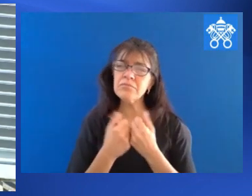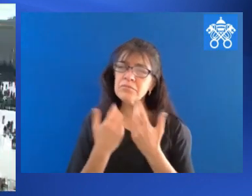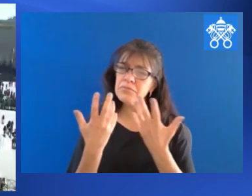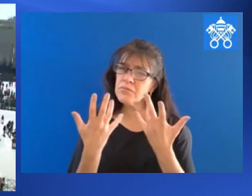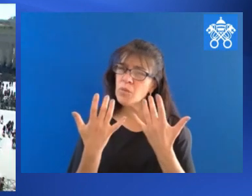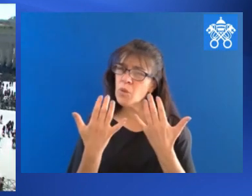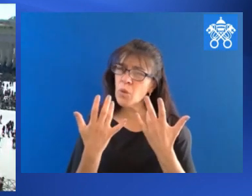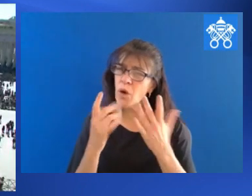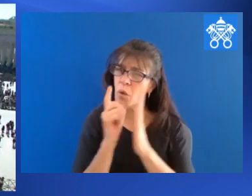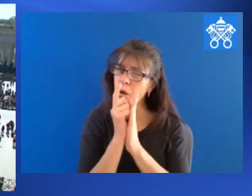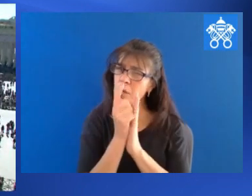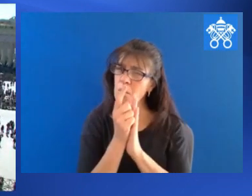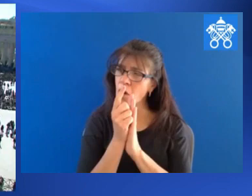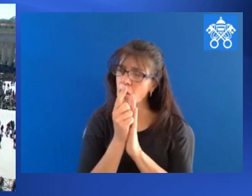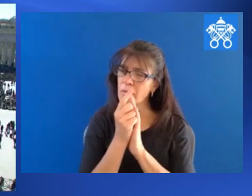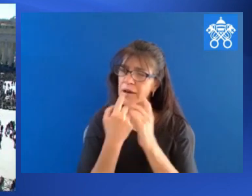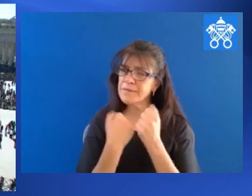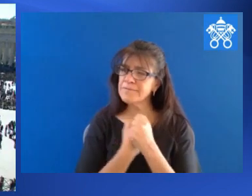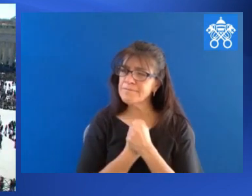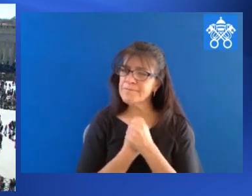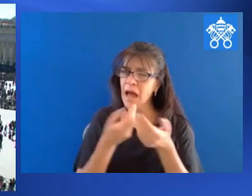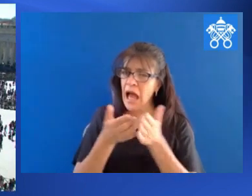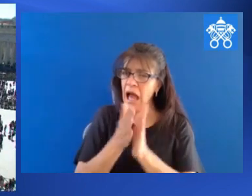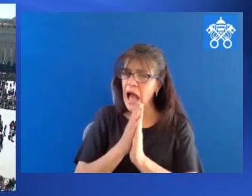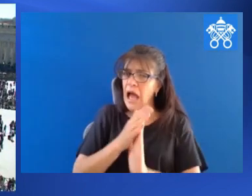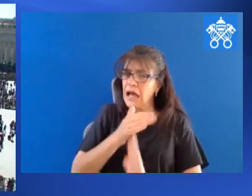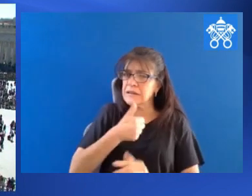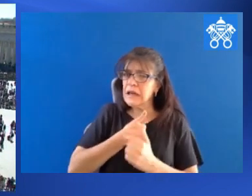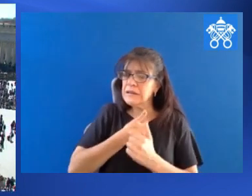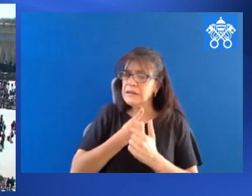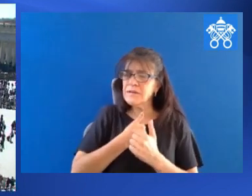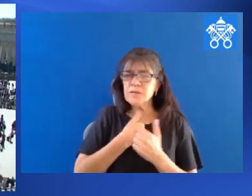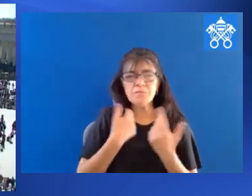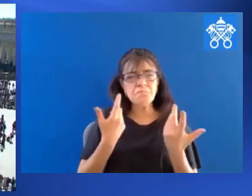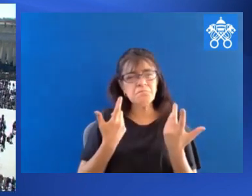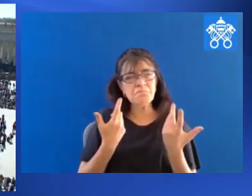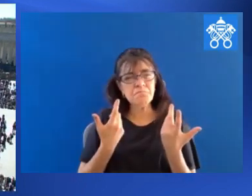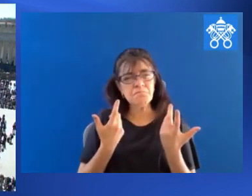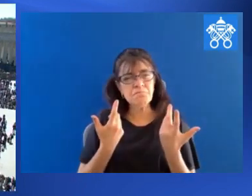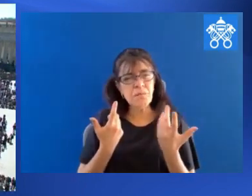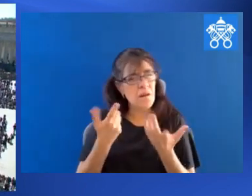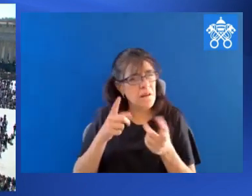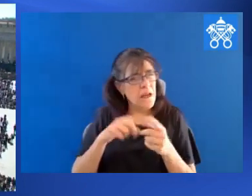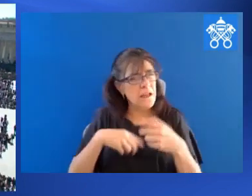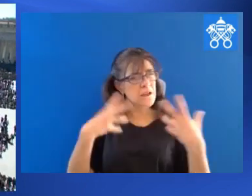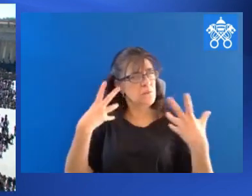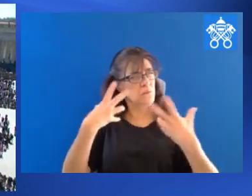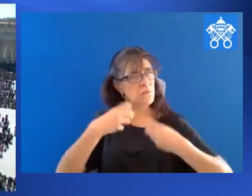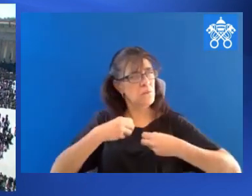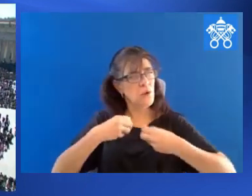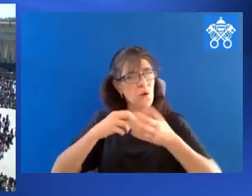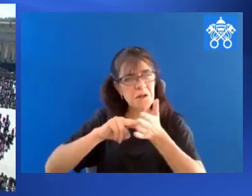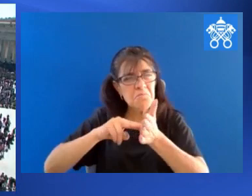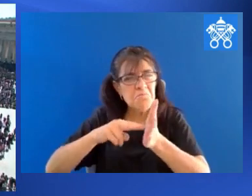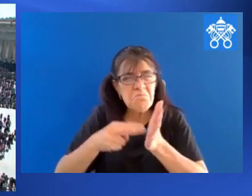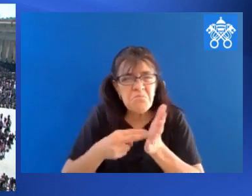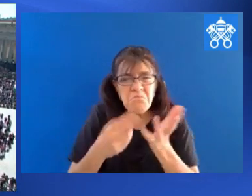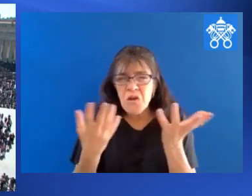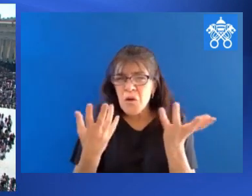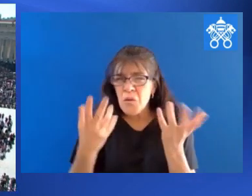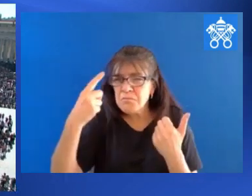Let us pause a moment over this scene and ask ourselves, of what does this beauty